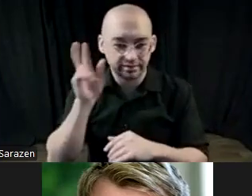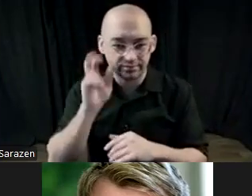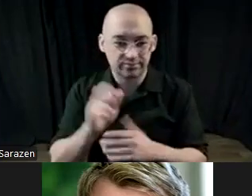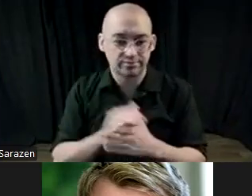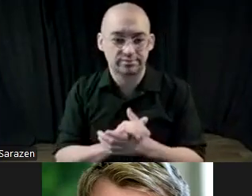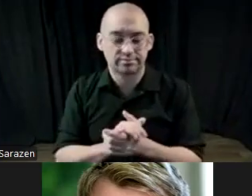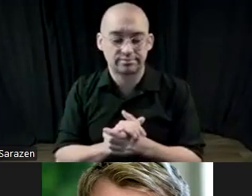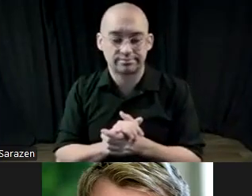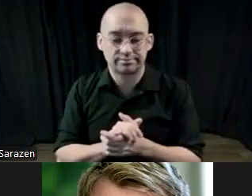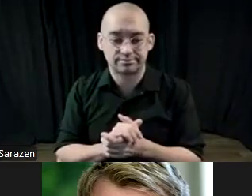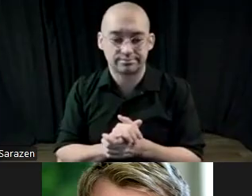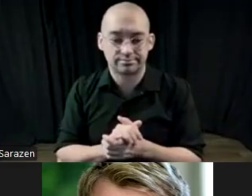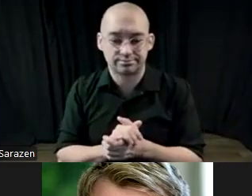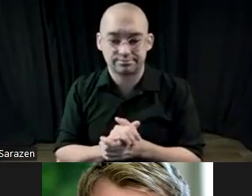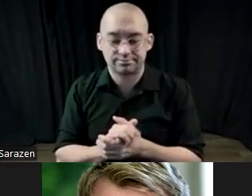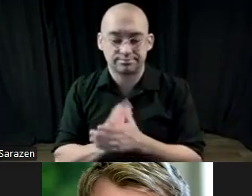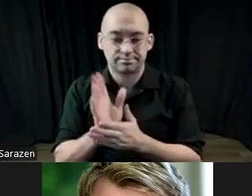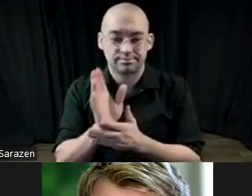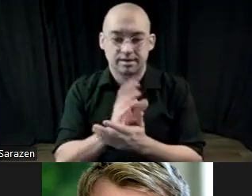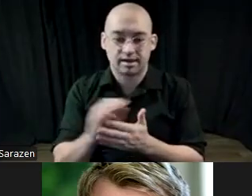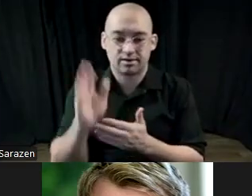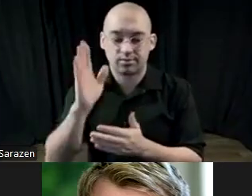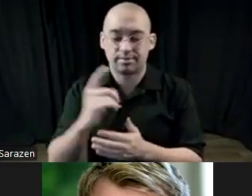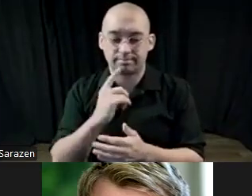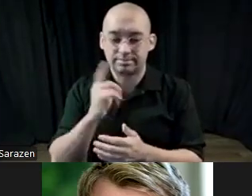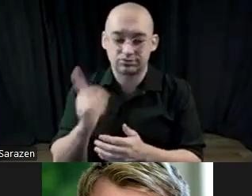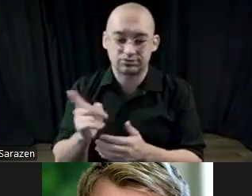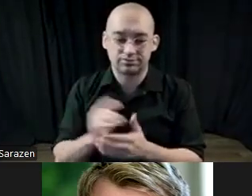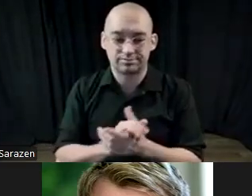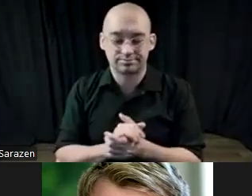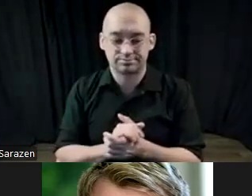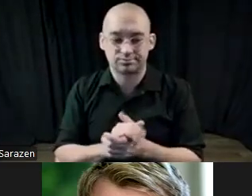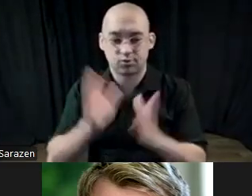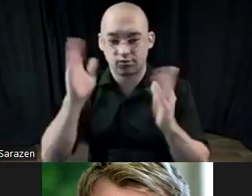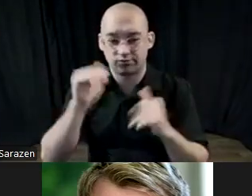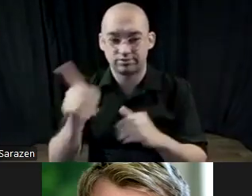And we'll miss her. I'm sure hopefully she'll join us